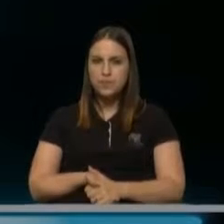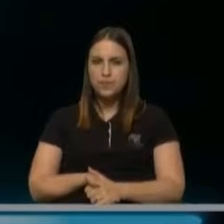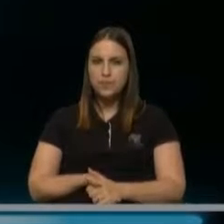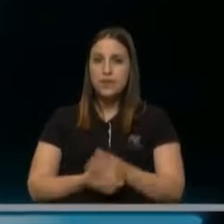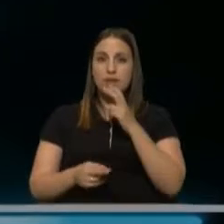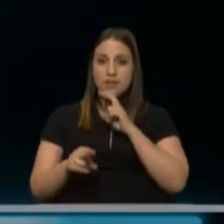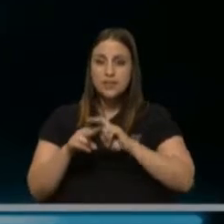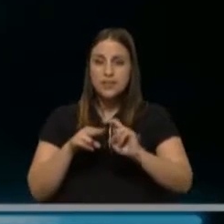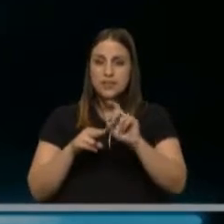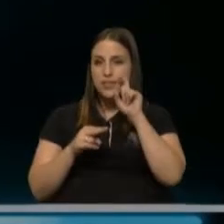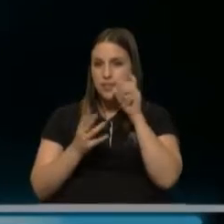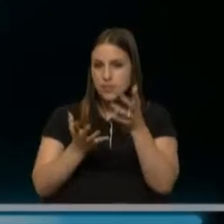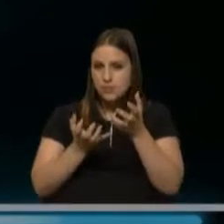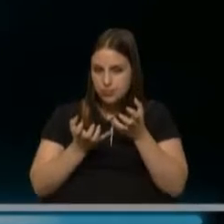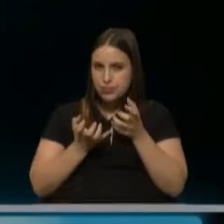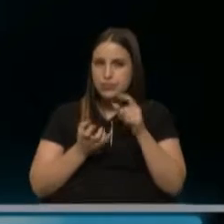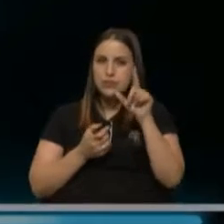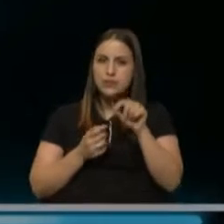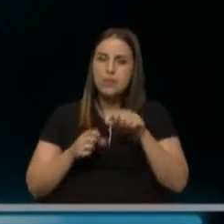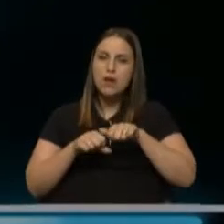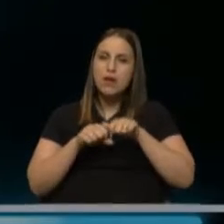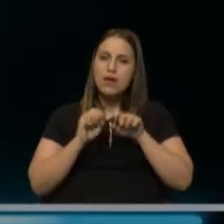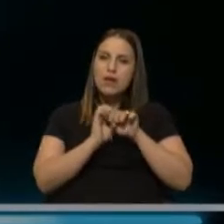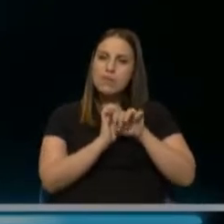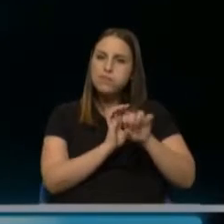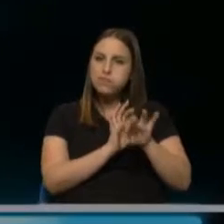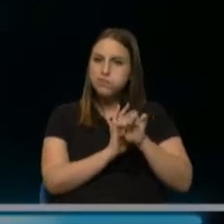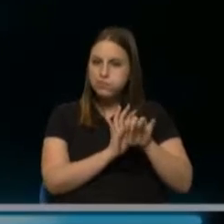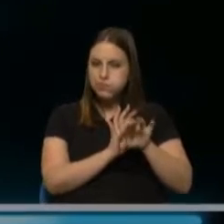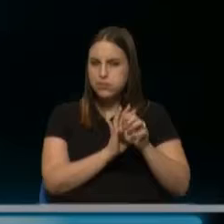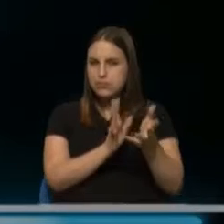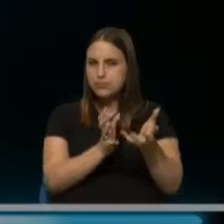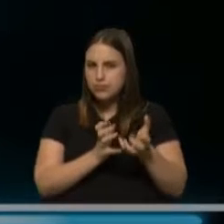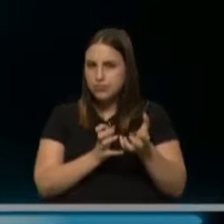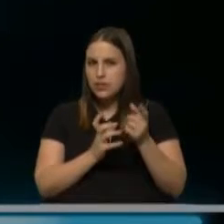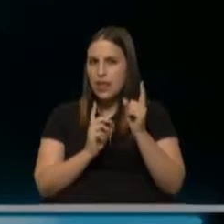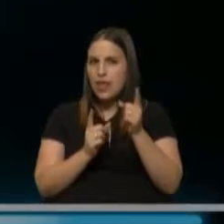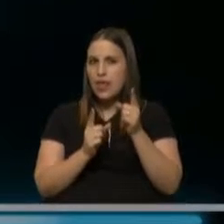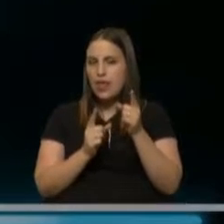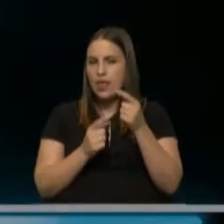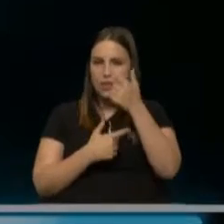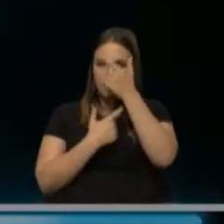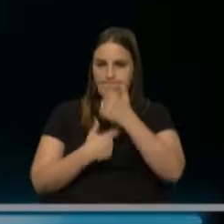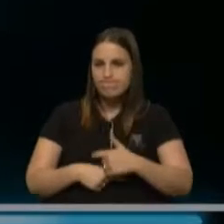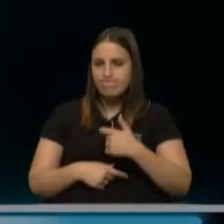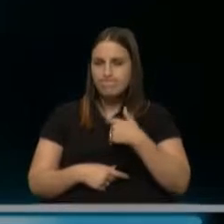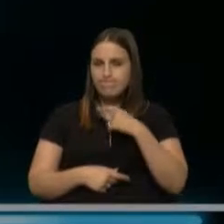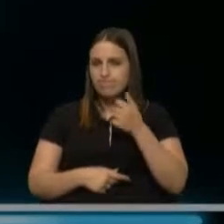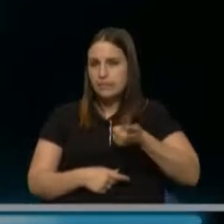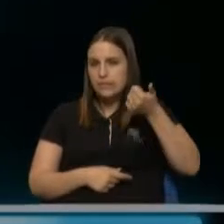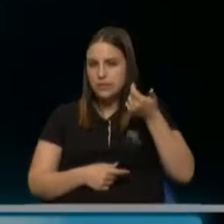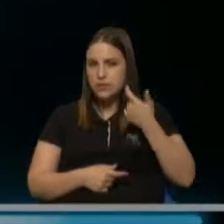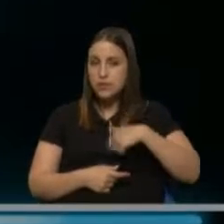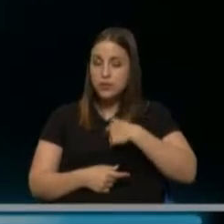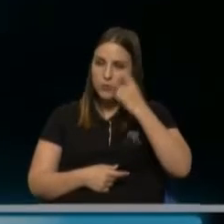Energy conservation and emission reduction become the common goals of all our mankind. And we